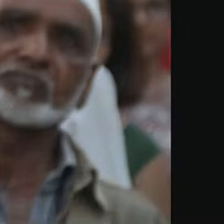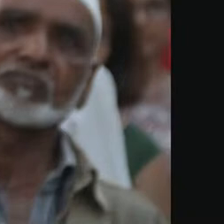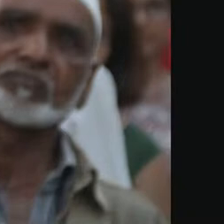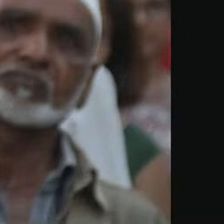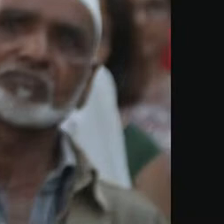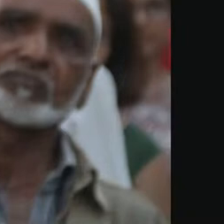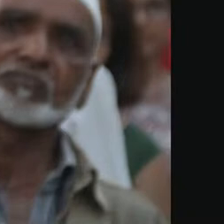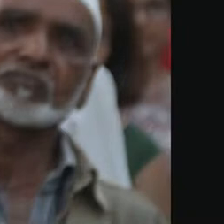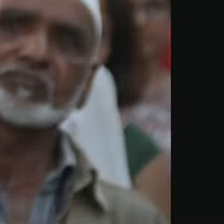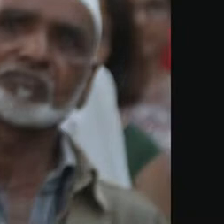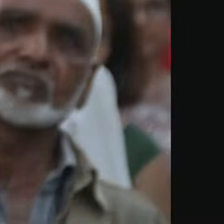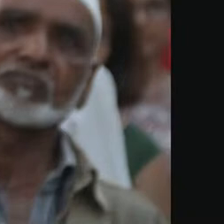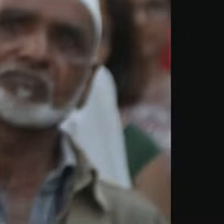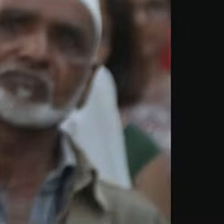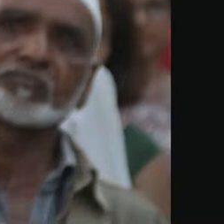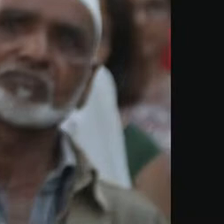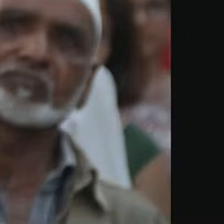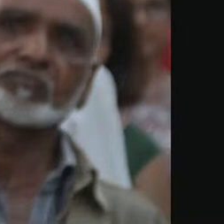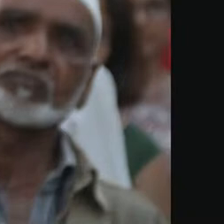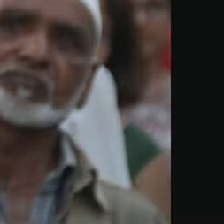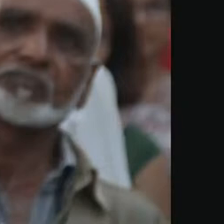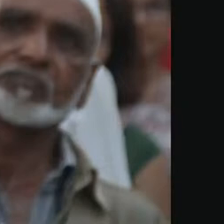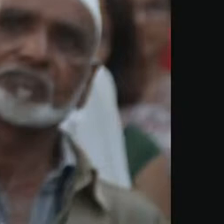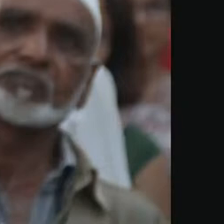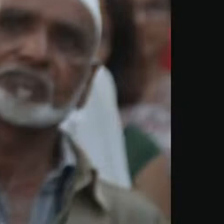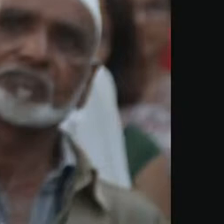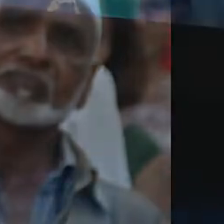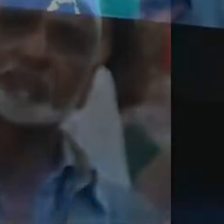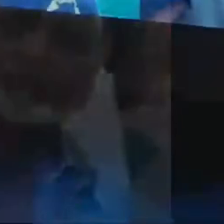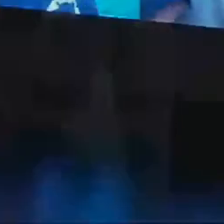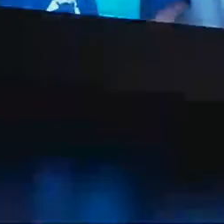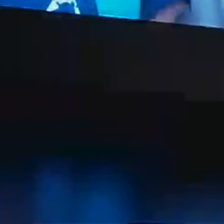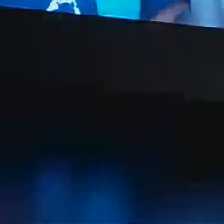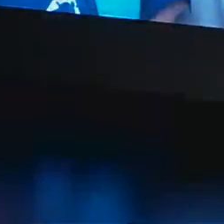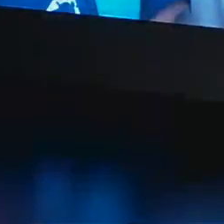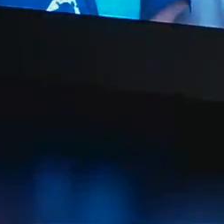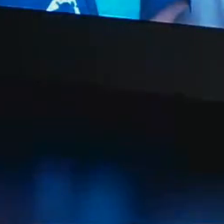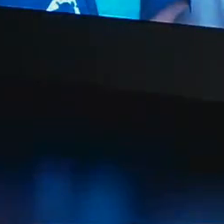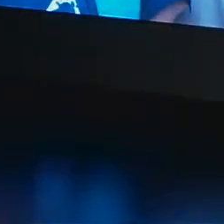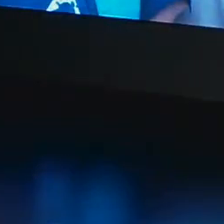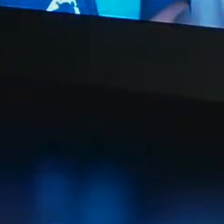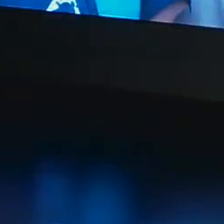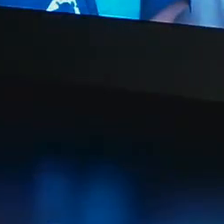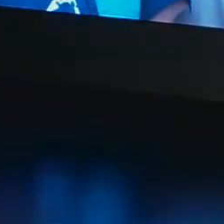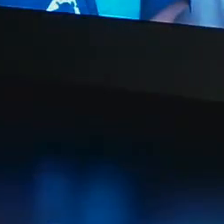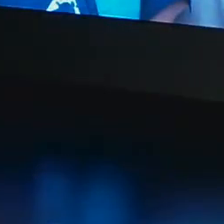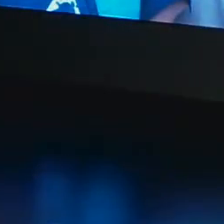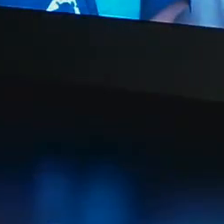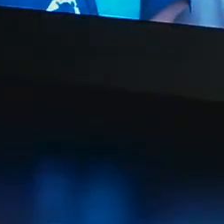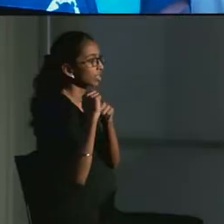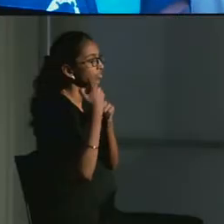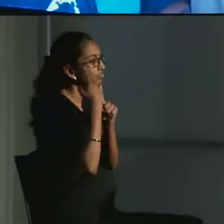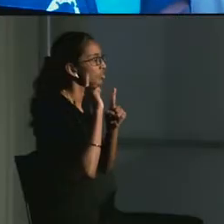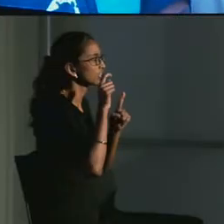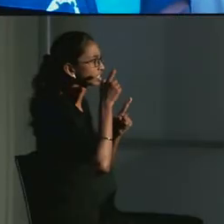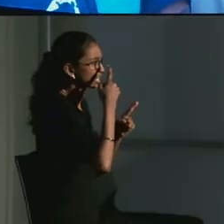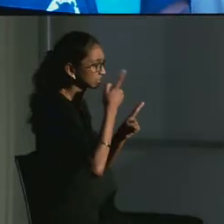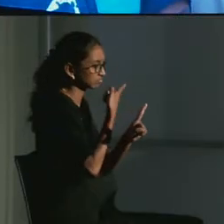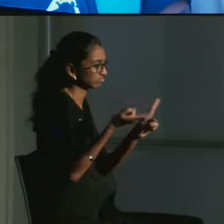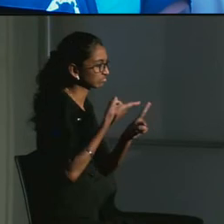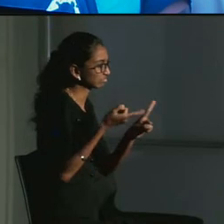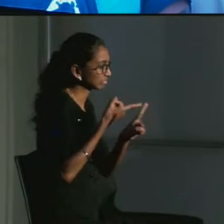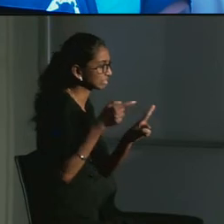Towards Healing, which we did very recently as well, where they're walking, shouldering this responsibility of gender-based violence and victim blame,